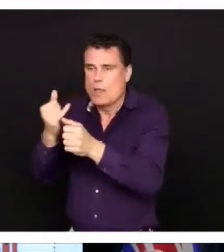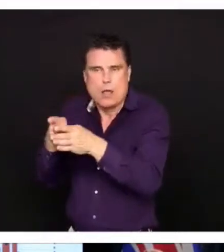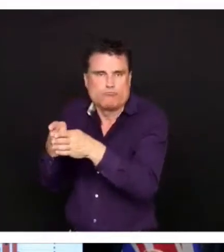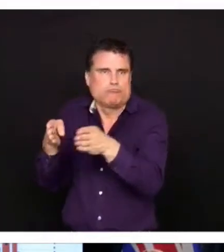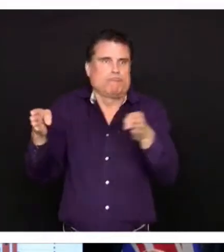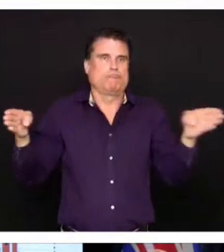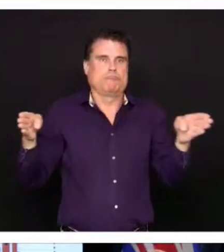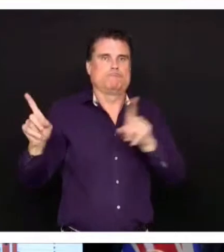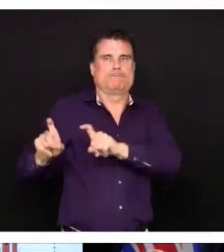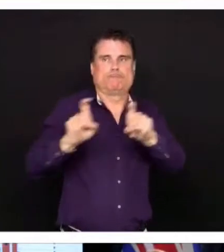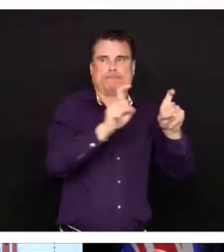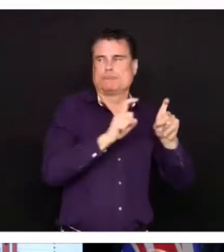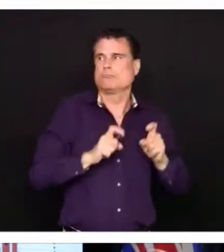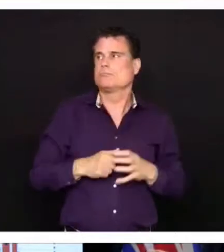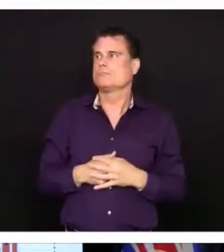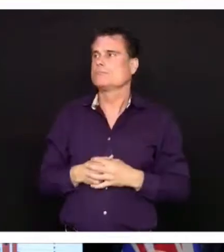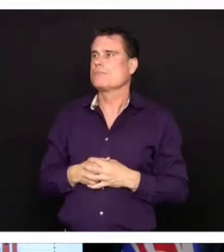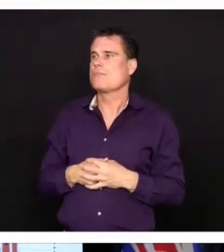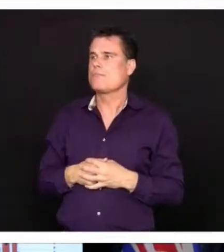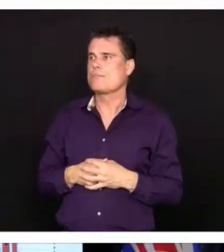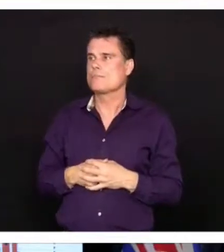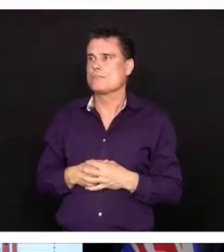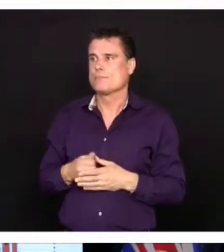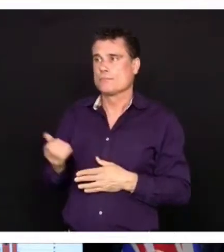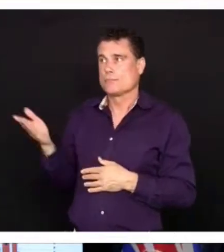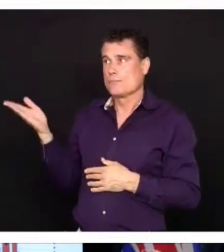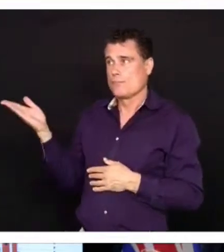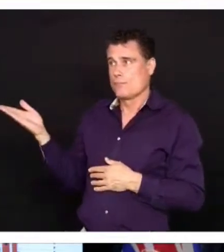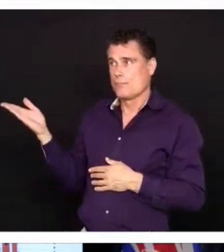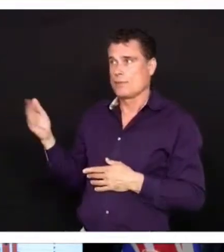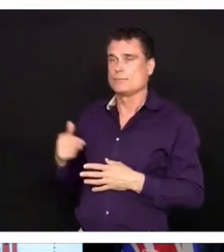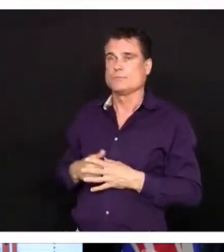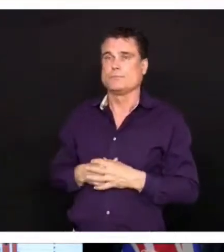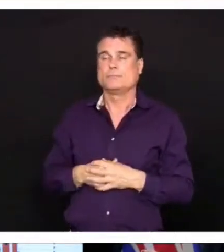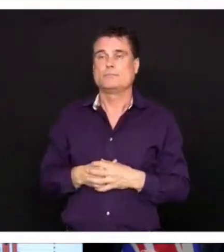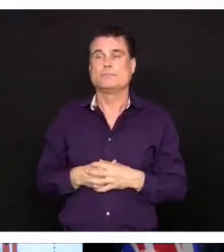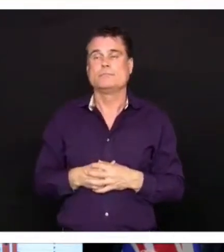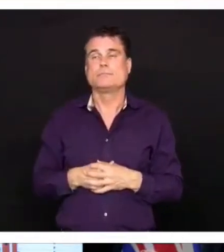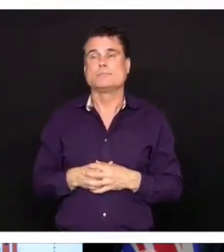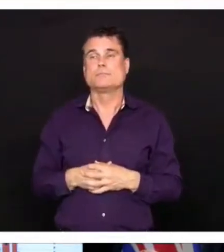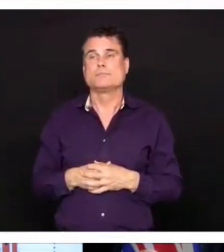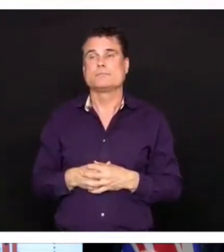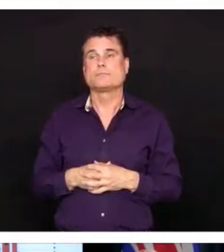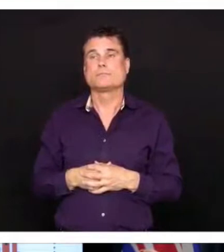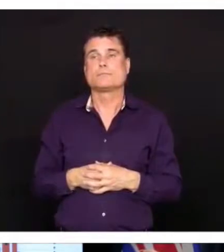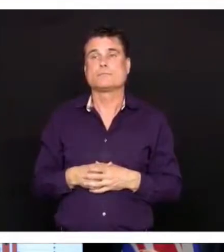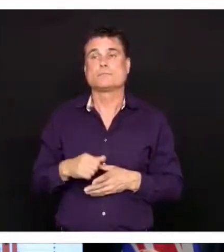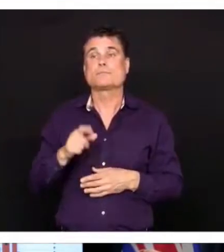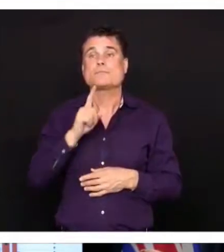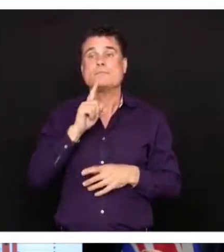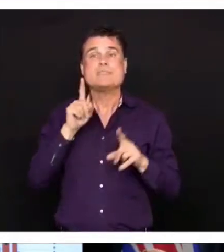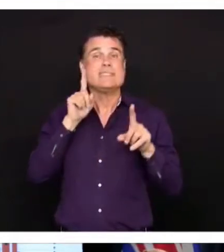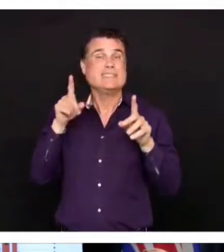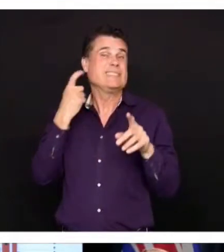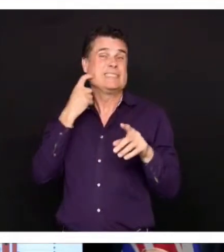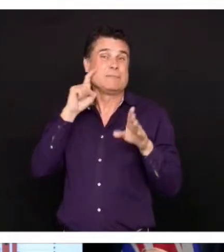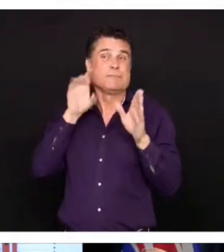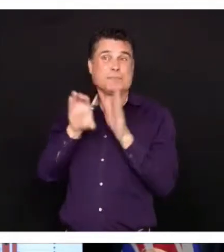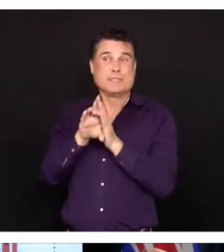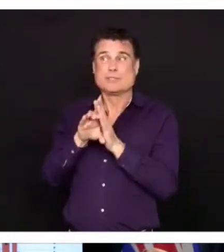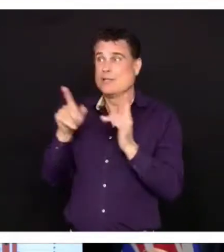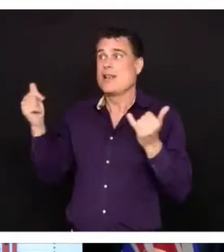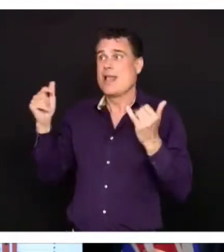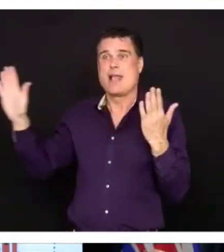have talked about over the last weeks and months has been the work that we do in public health to understand each and